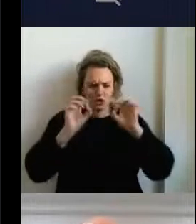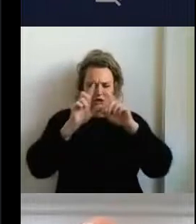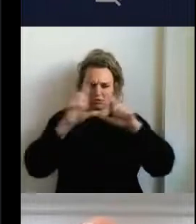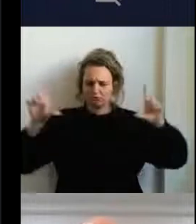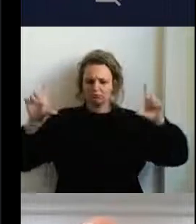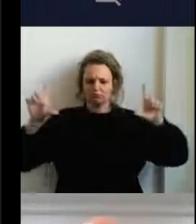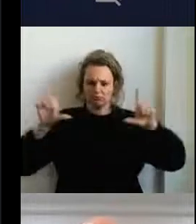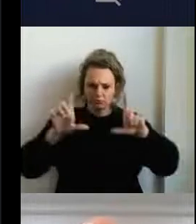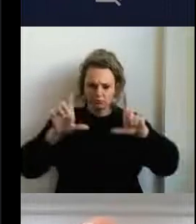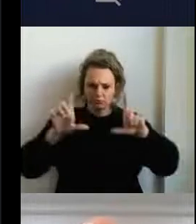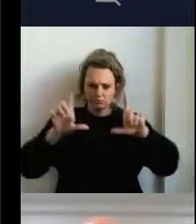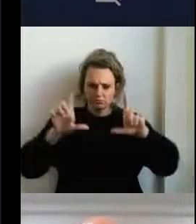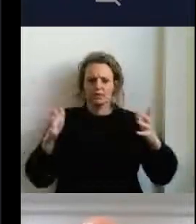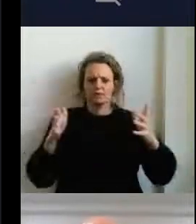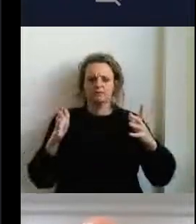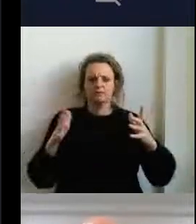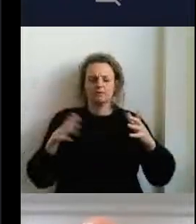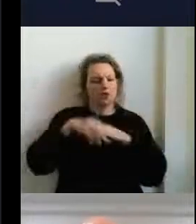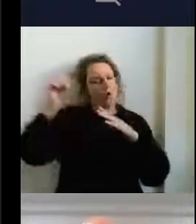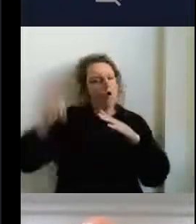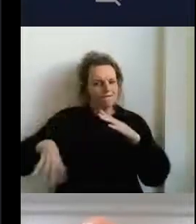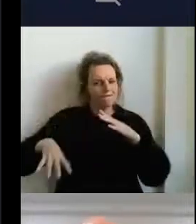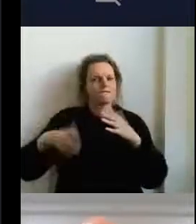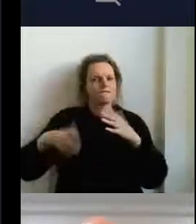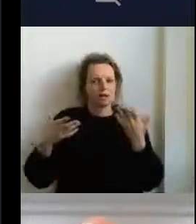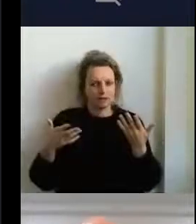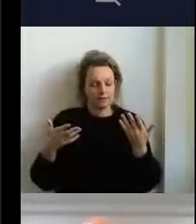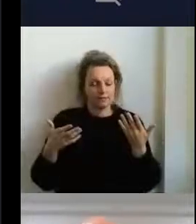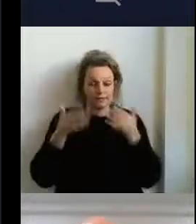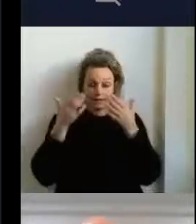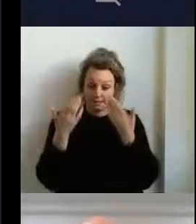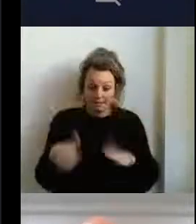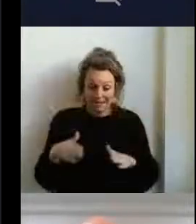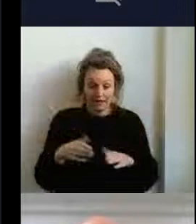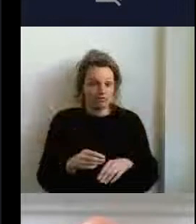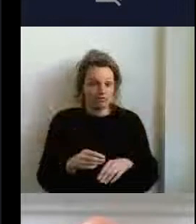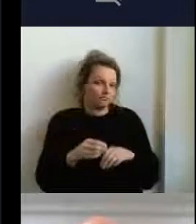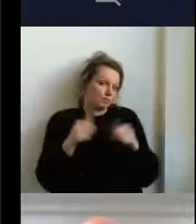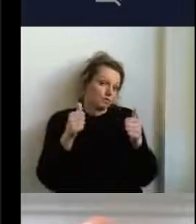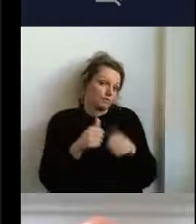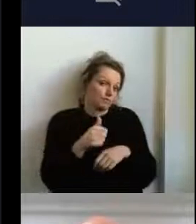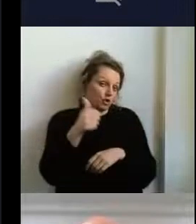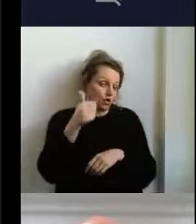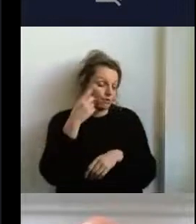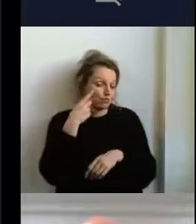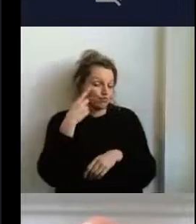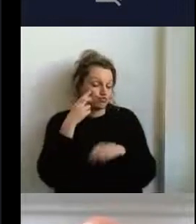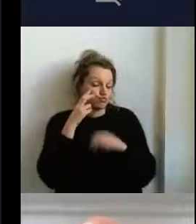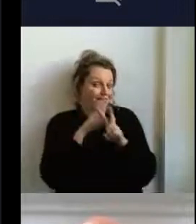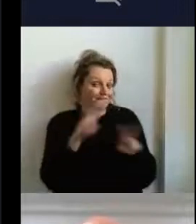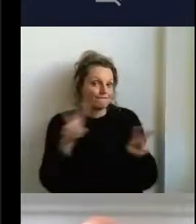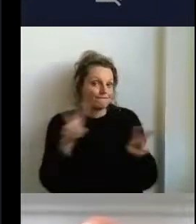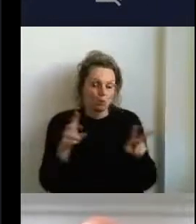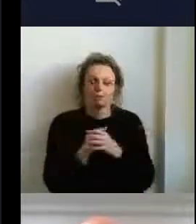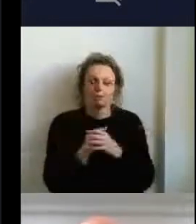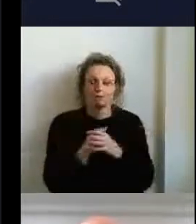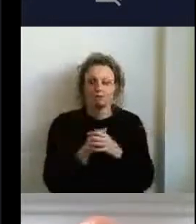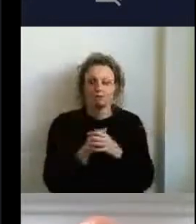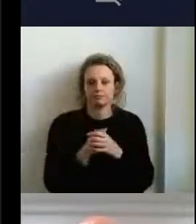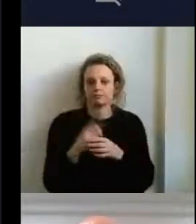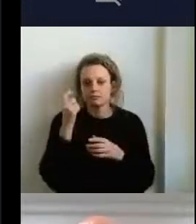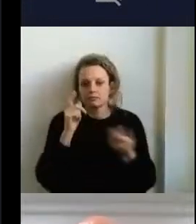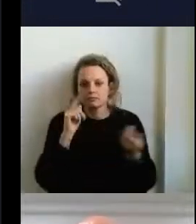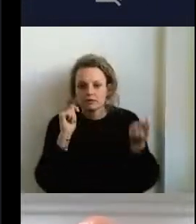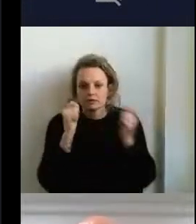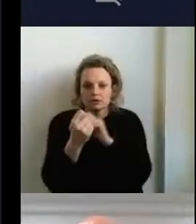of this gratuitous redundancy, and we made some great previews. So like Hector can literally take the slide and change the slider